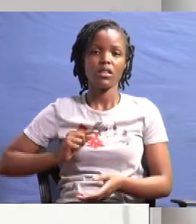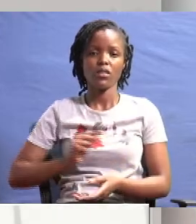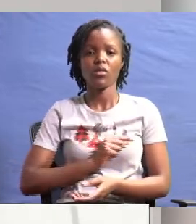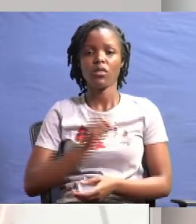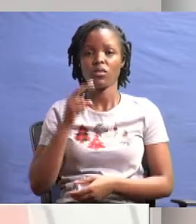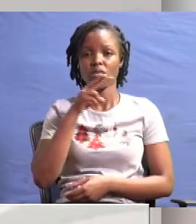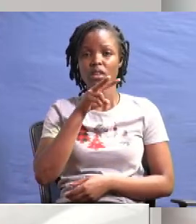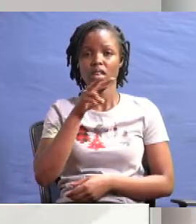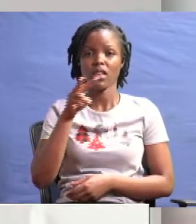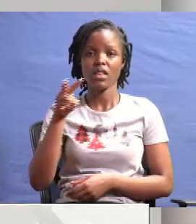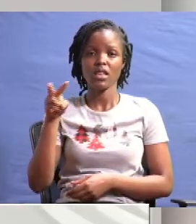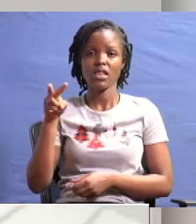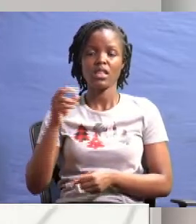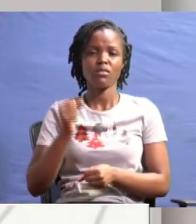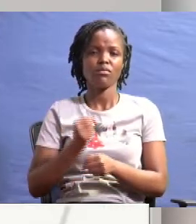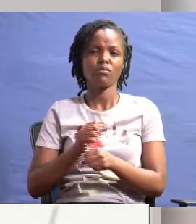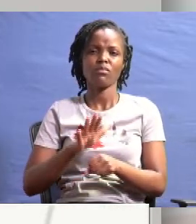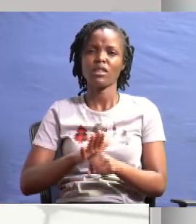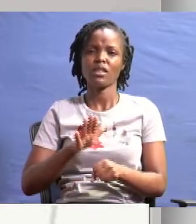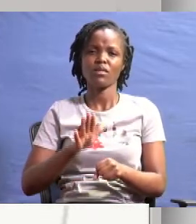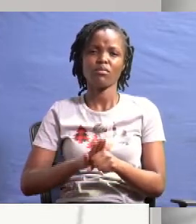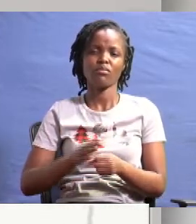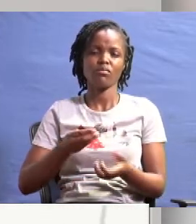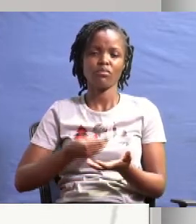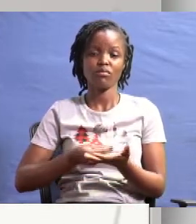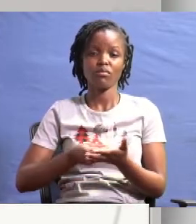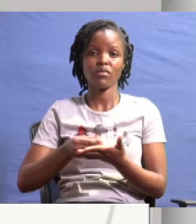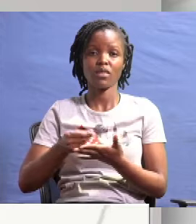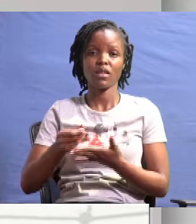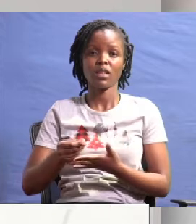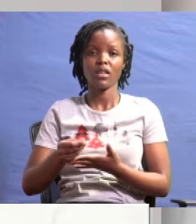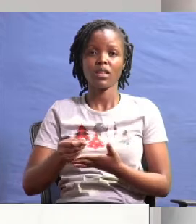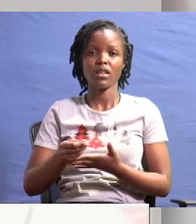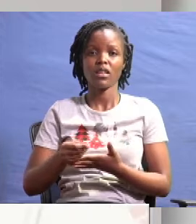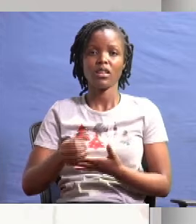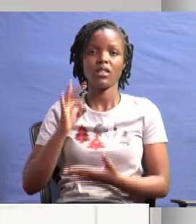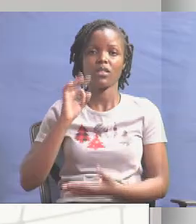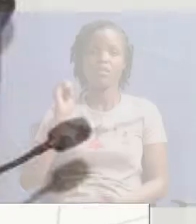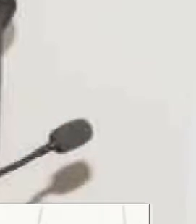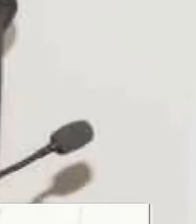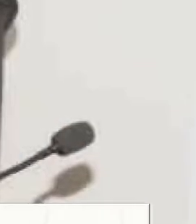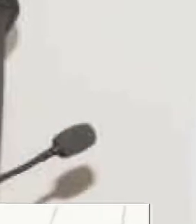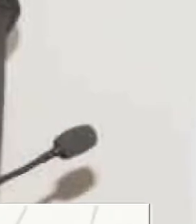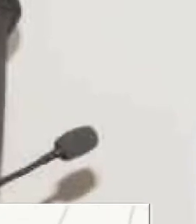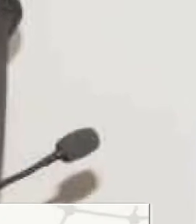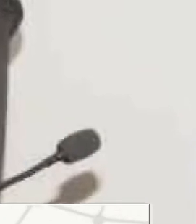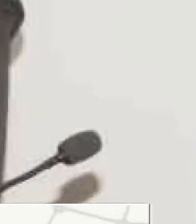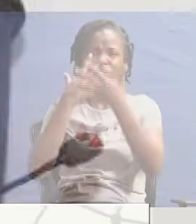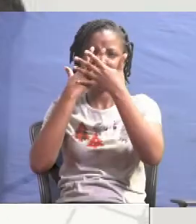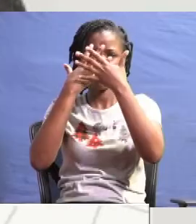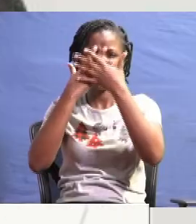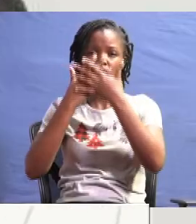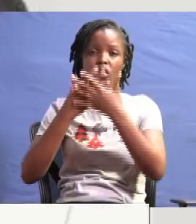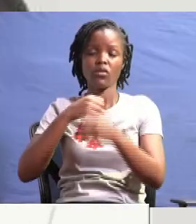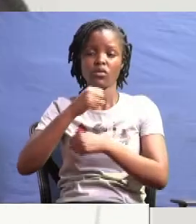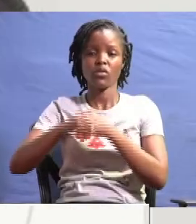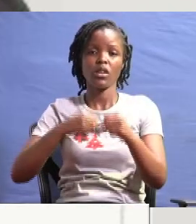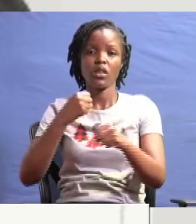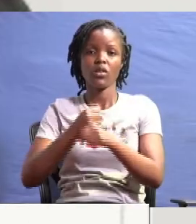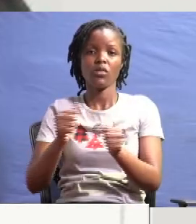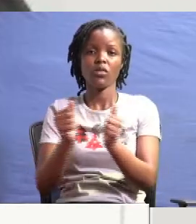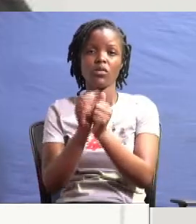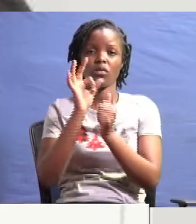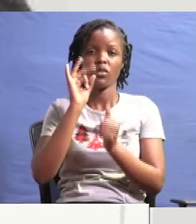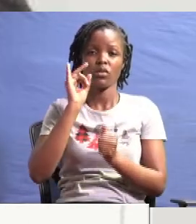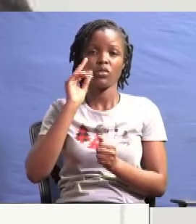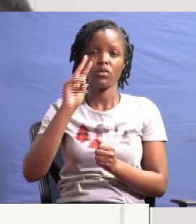staggering 53.5 million Kenyan shillings in fines or a total of 12 years in jail if he fails to pay. The charges